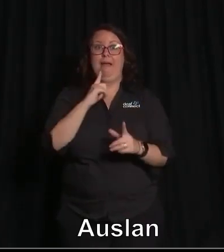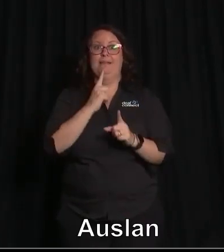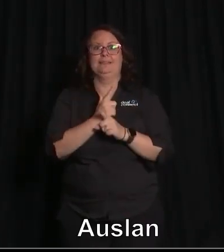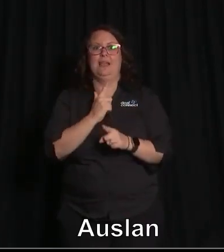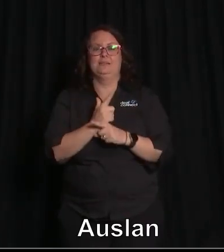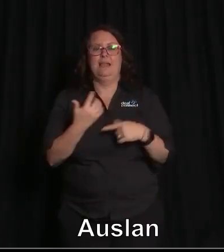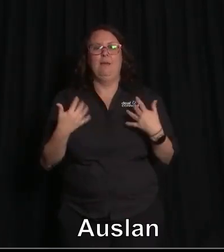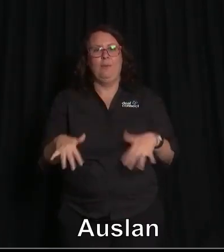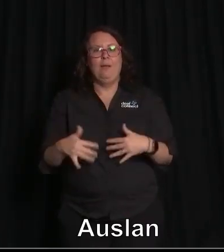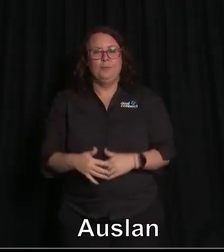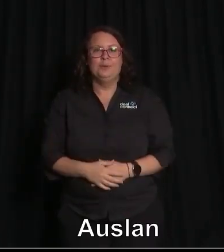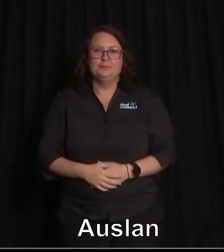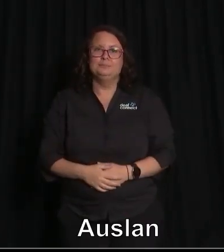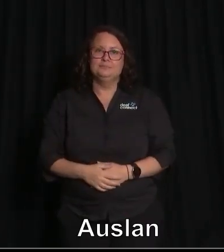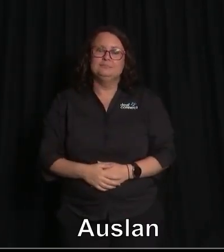That's amazing.